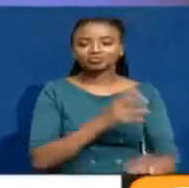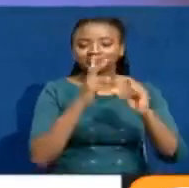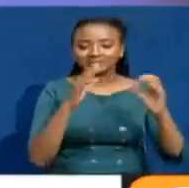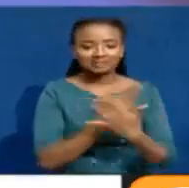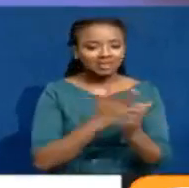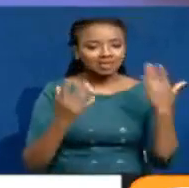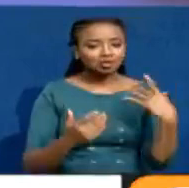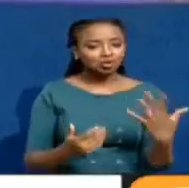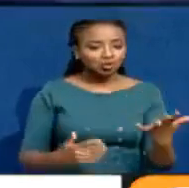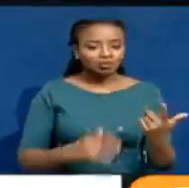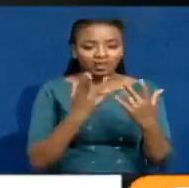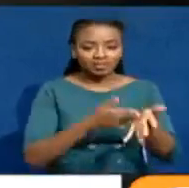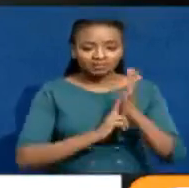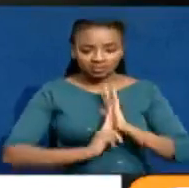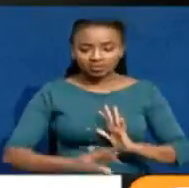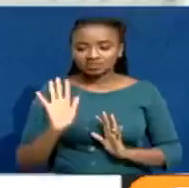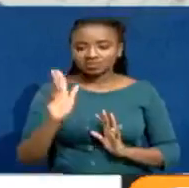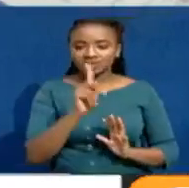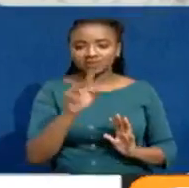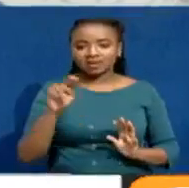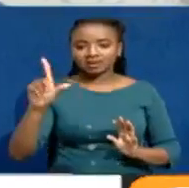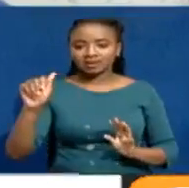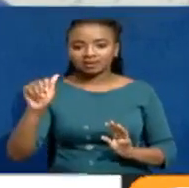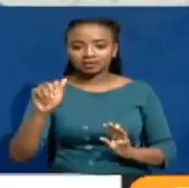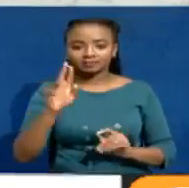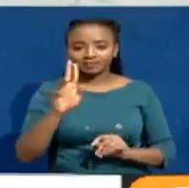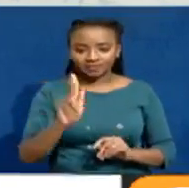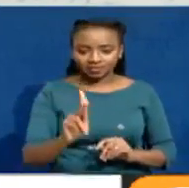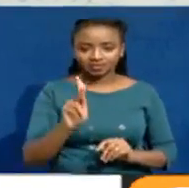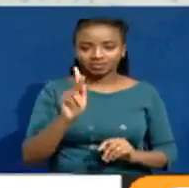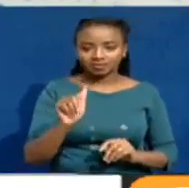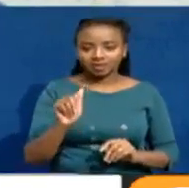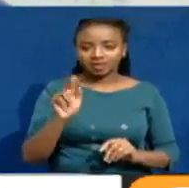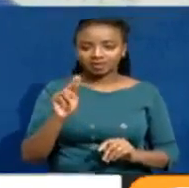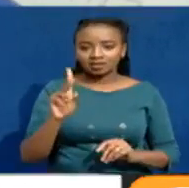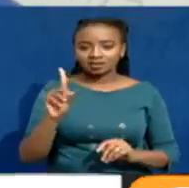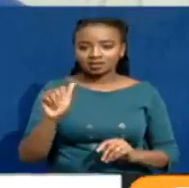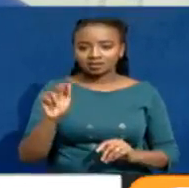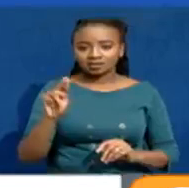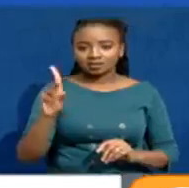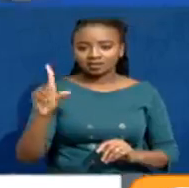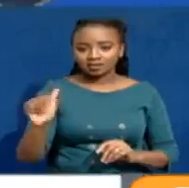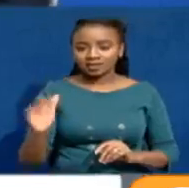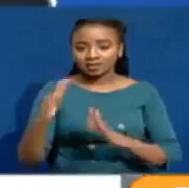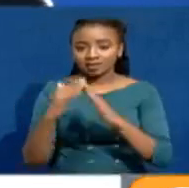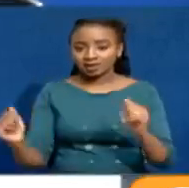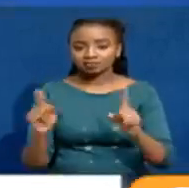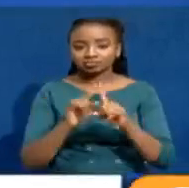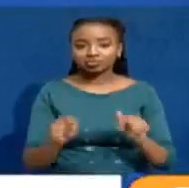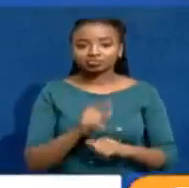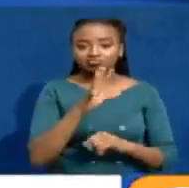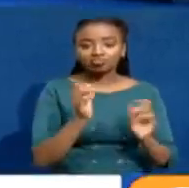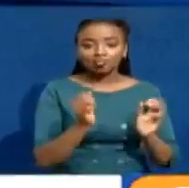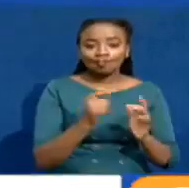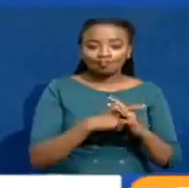any document required at Kandanda House. The inspection team was at FKF on Friday, October 29th,